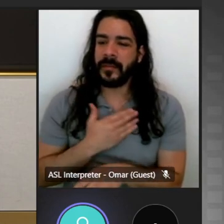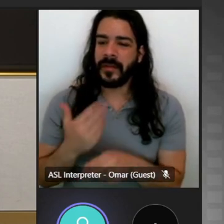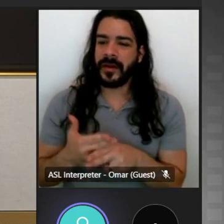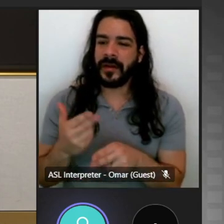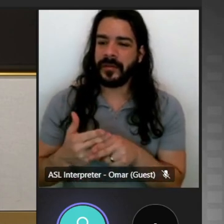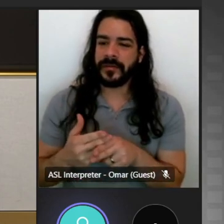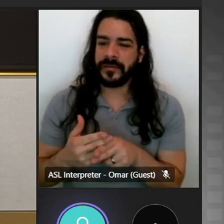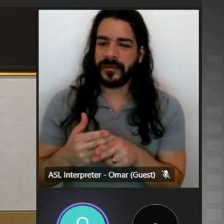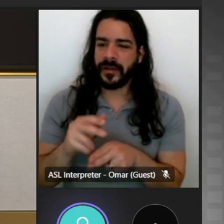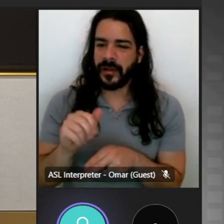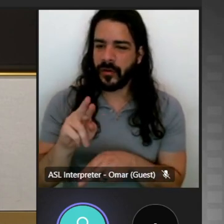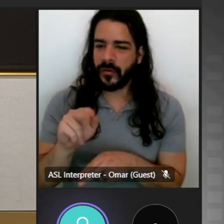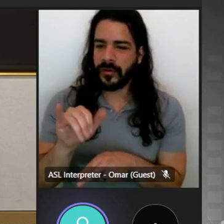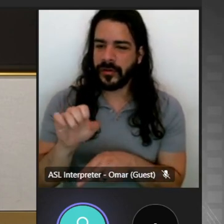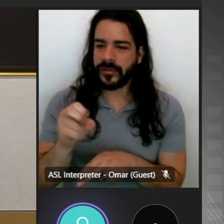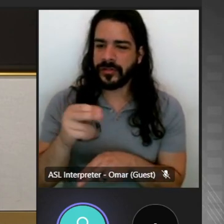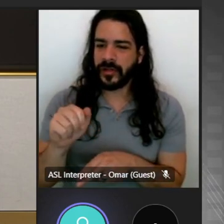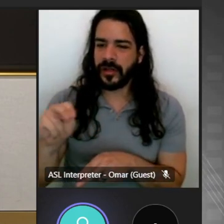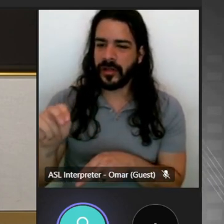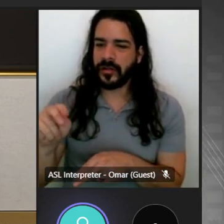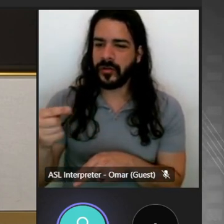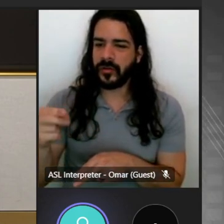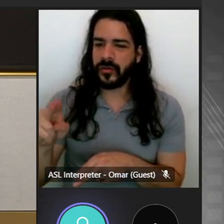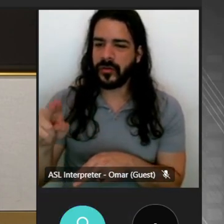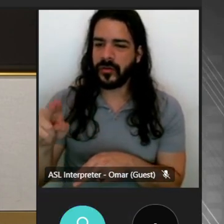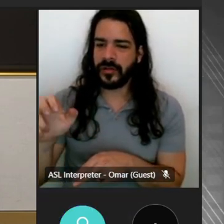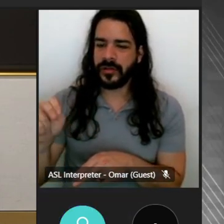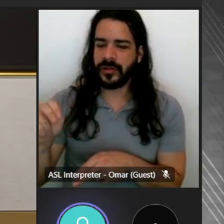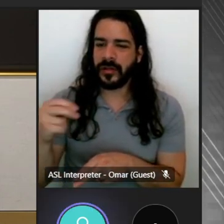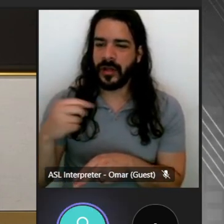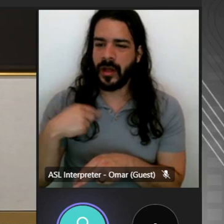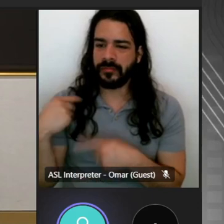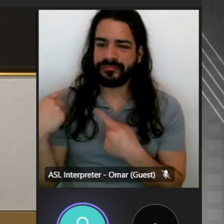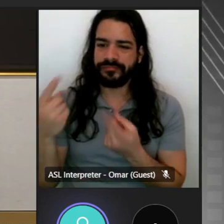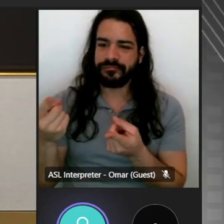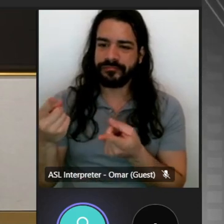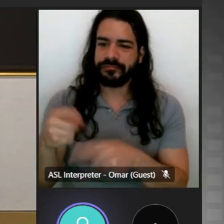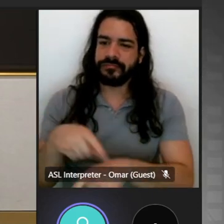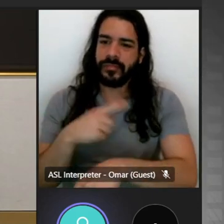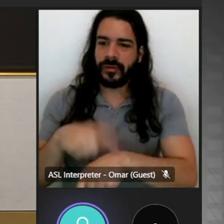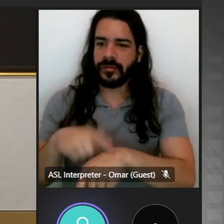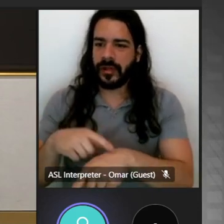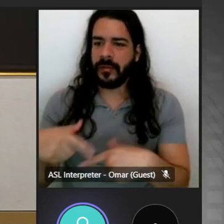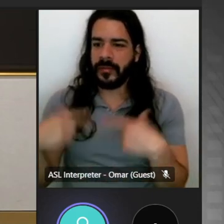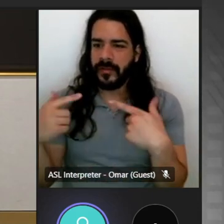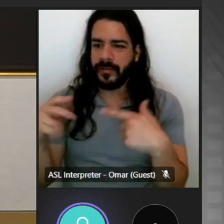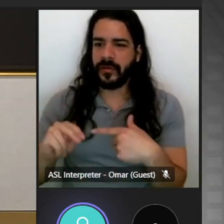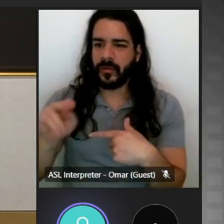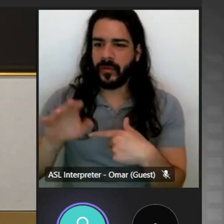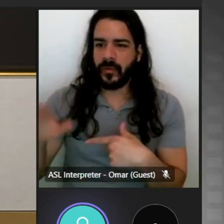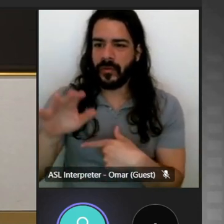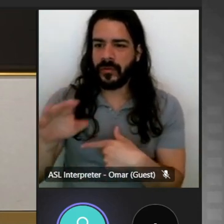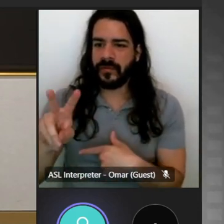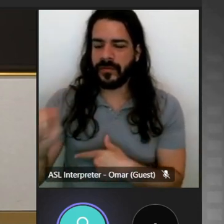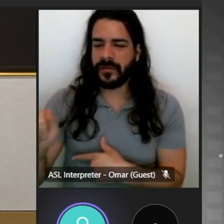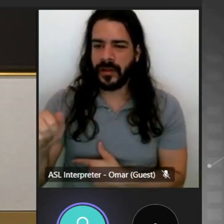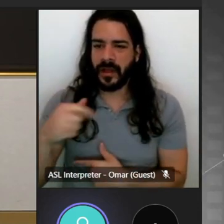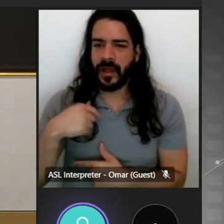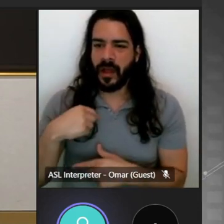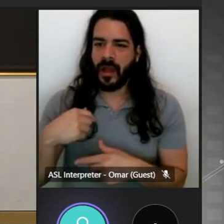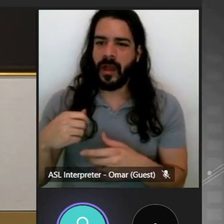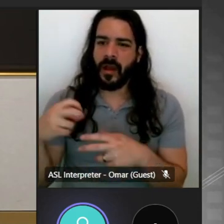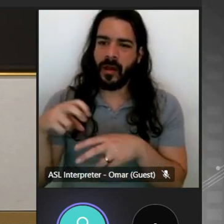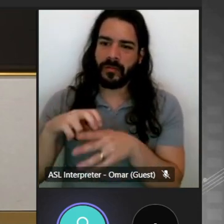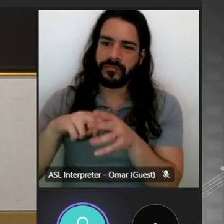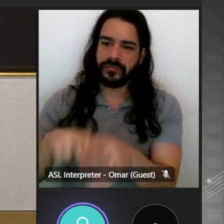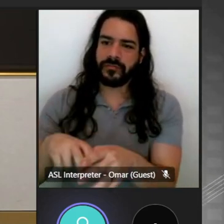Good evening. My name is Alicia Leloyan, and I've been a longtime resident of Northern Virginia, and I've rode both the bus and the train